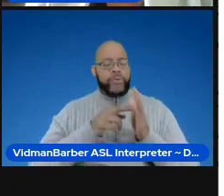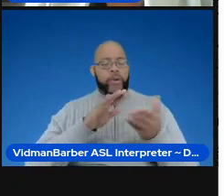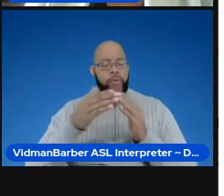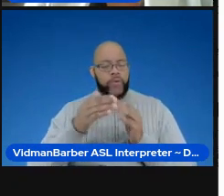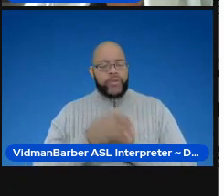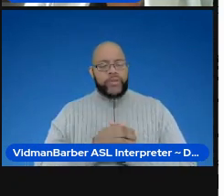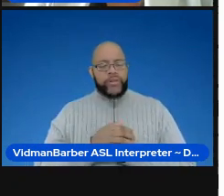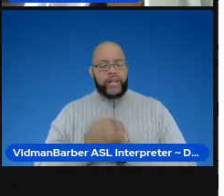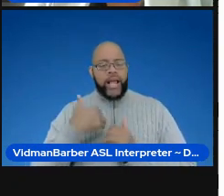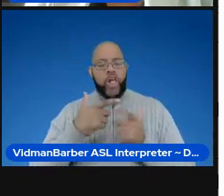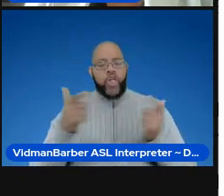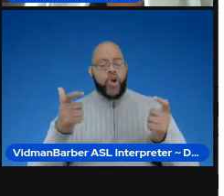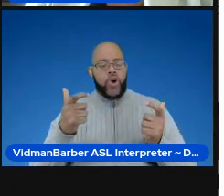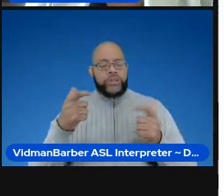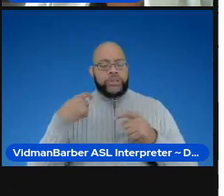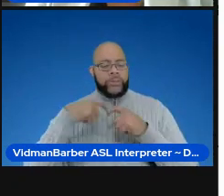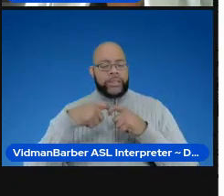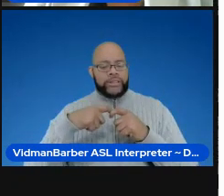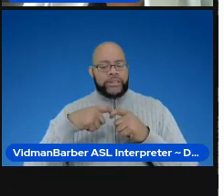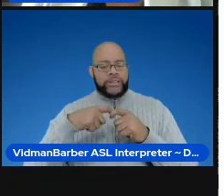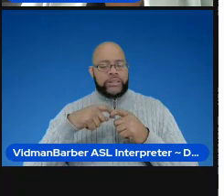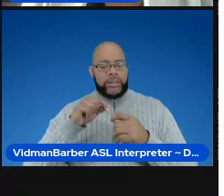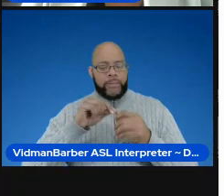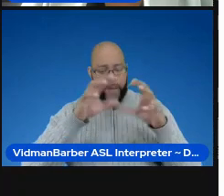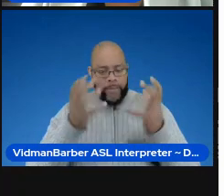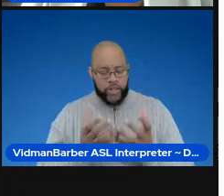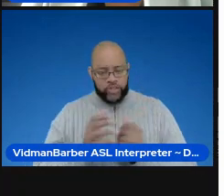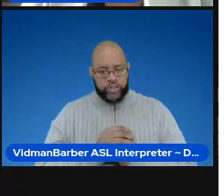had a large Latinx population.